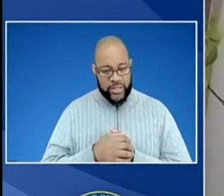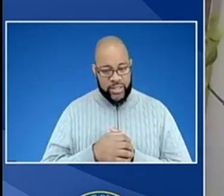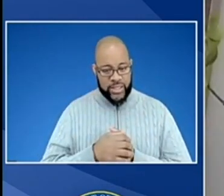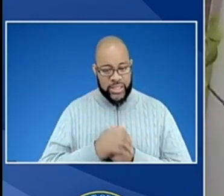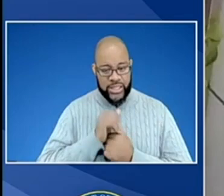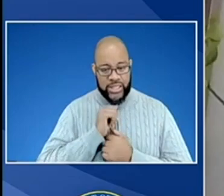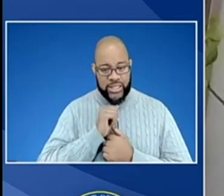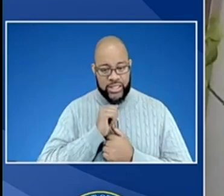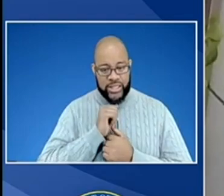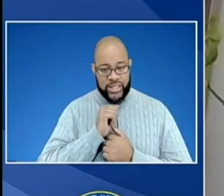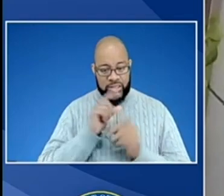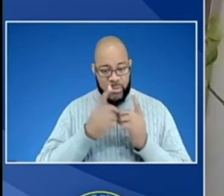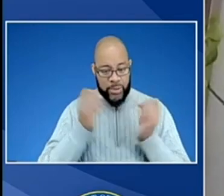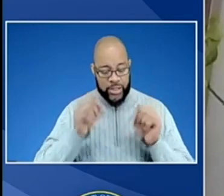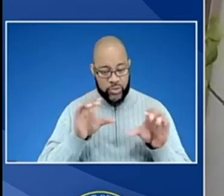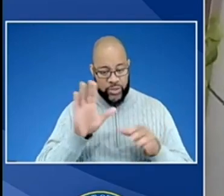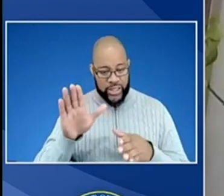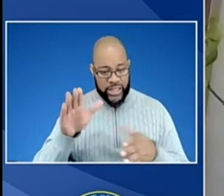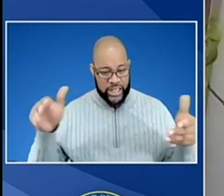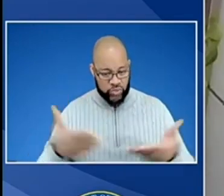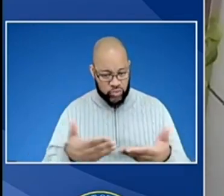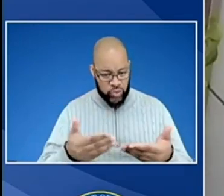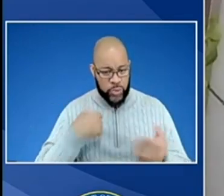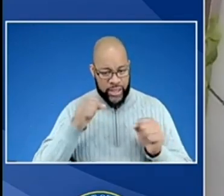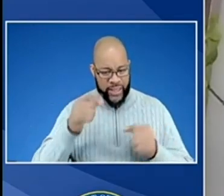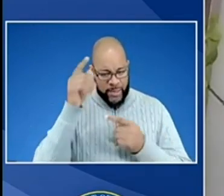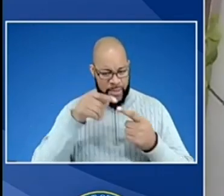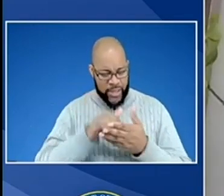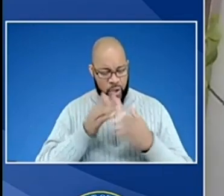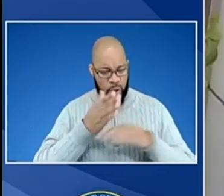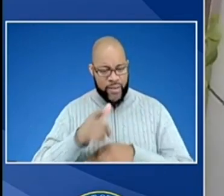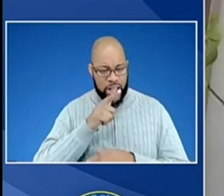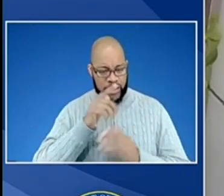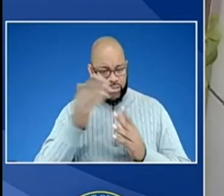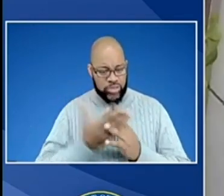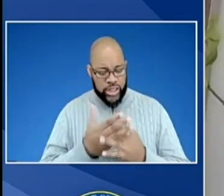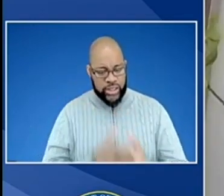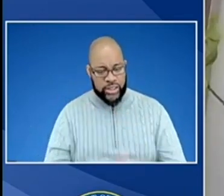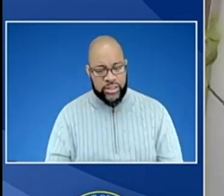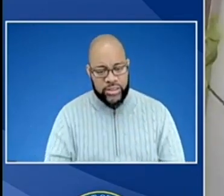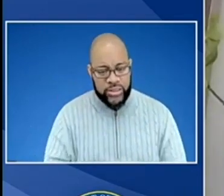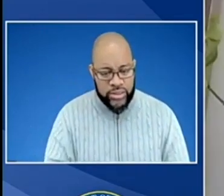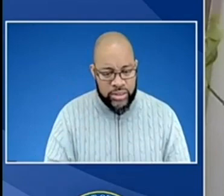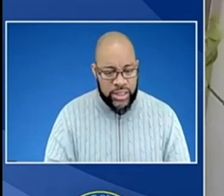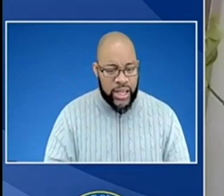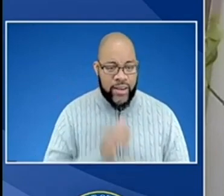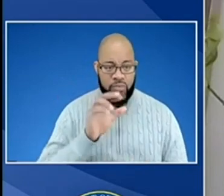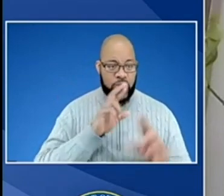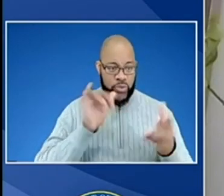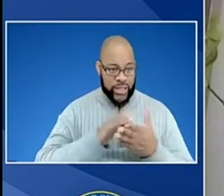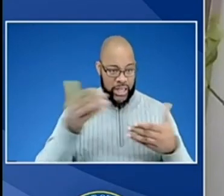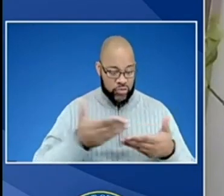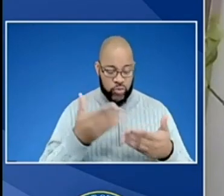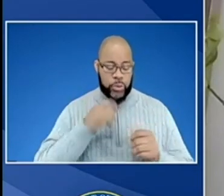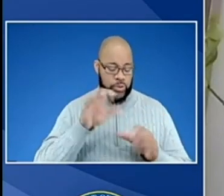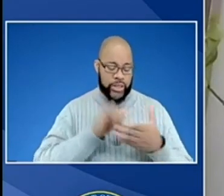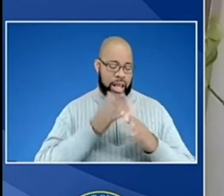that's fine, but if the department could do their intro at least so we could think about it over the lunch break. But if you're not ready to do your intro, that's fine. We can do it